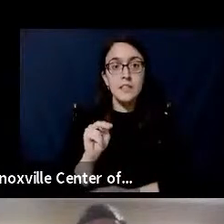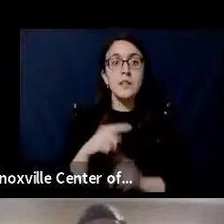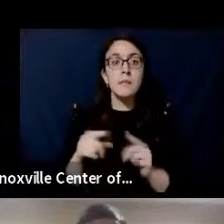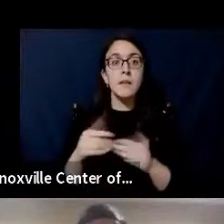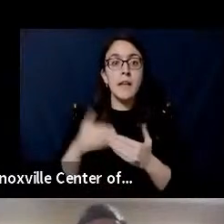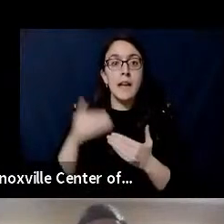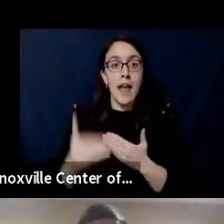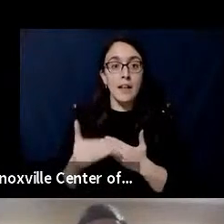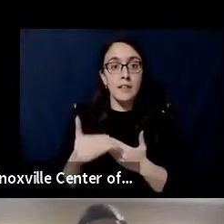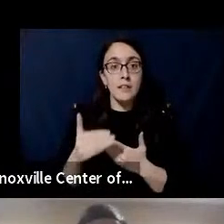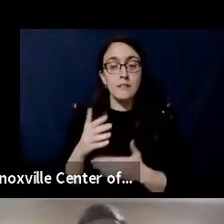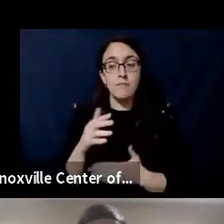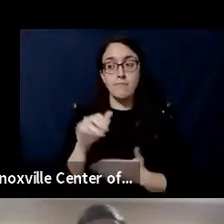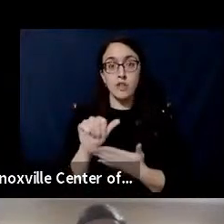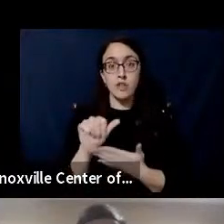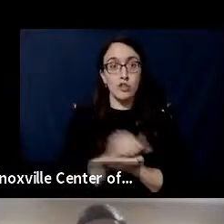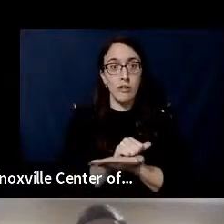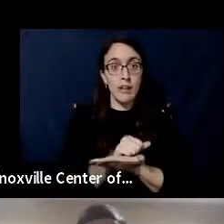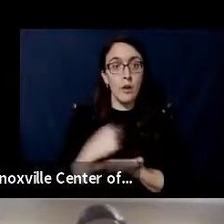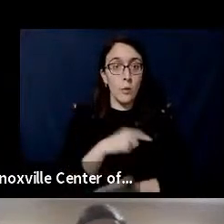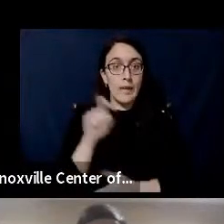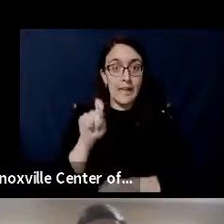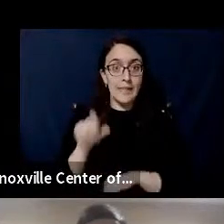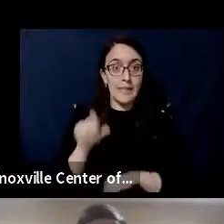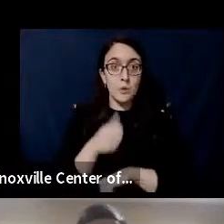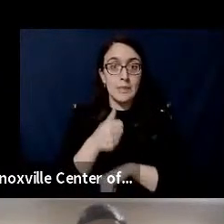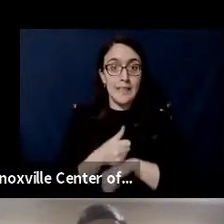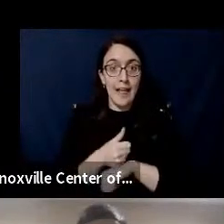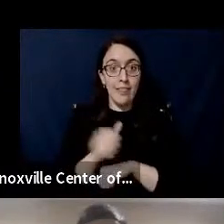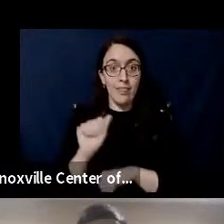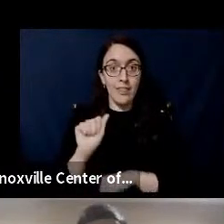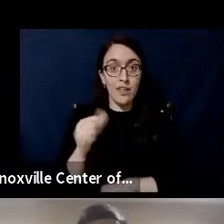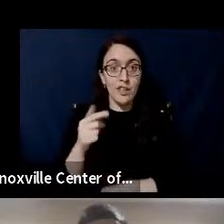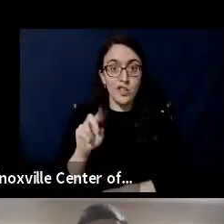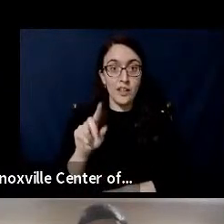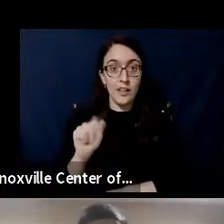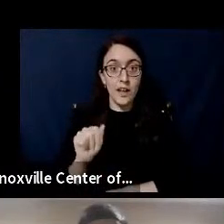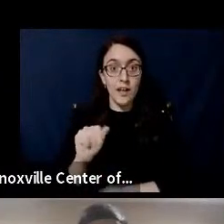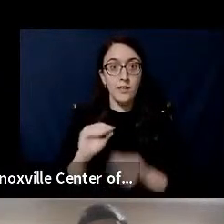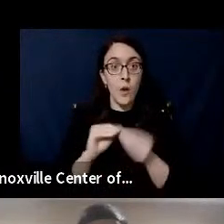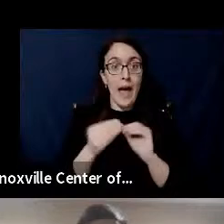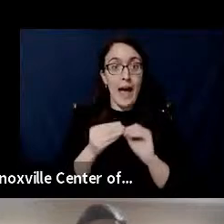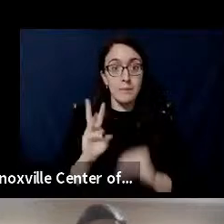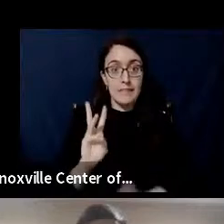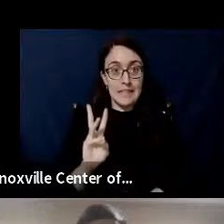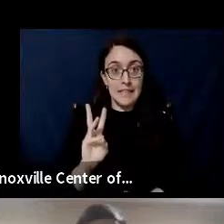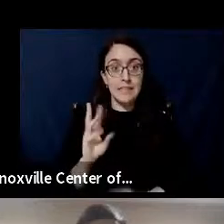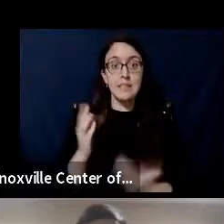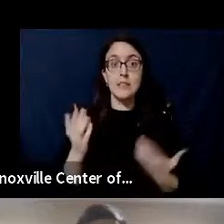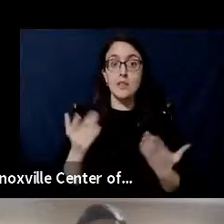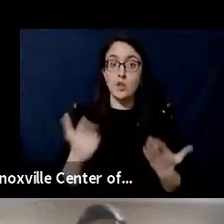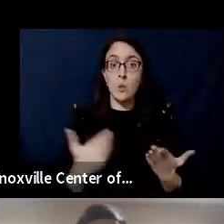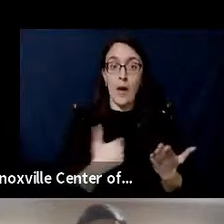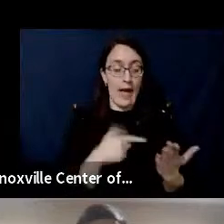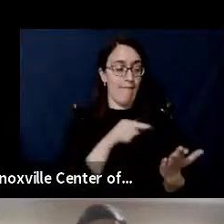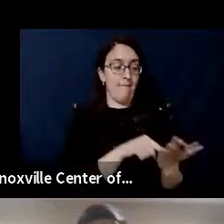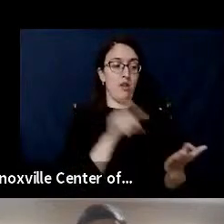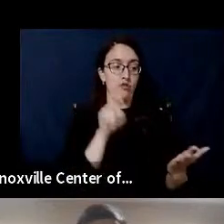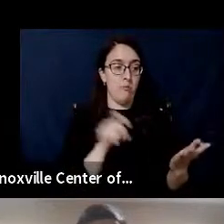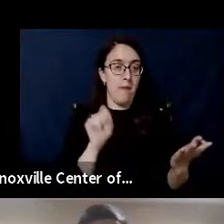is to set the agenda, item 6. So you have before you, either electronically or maybe printed, the